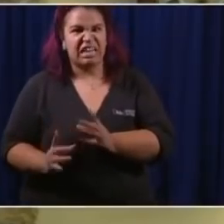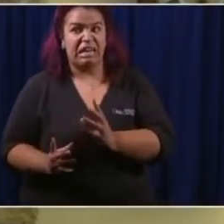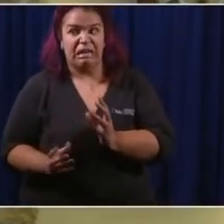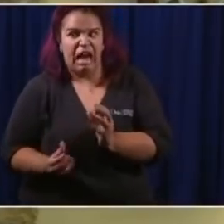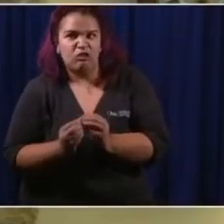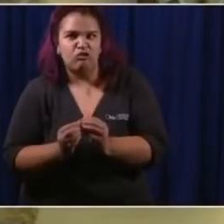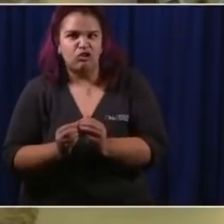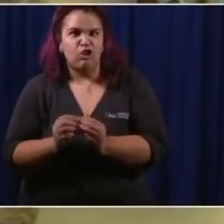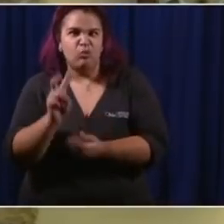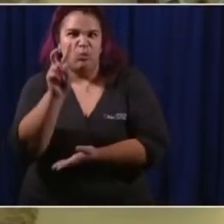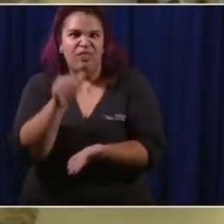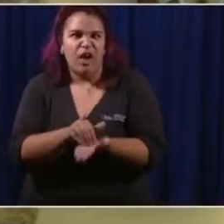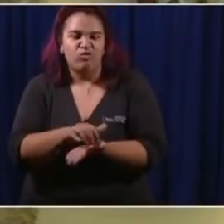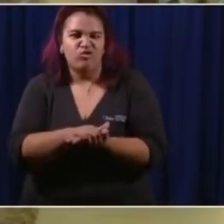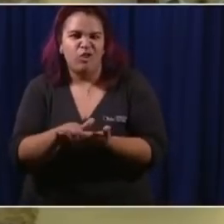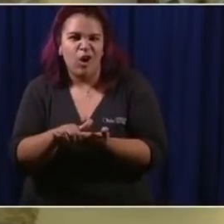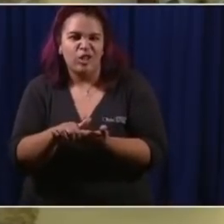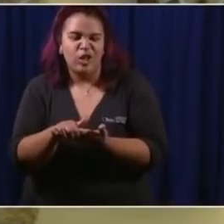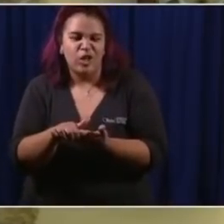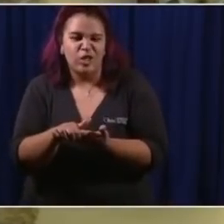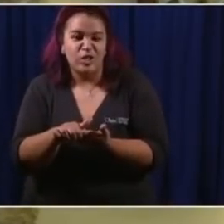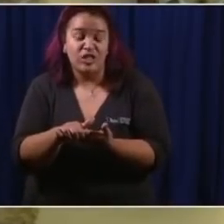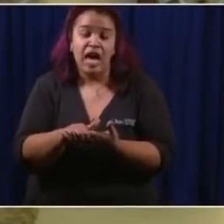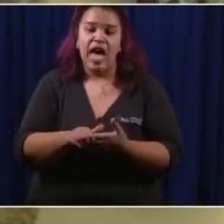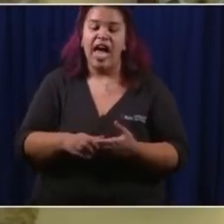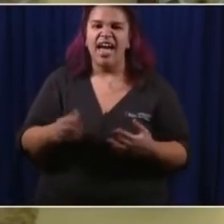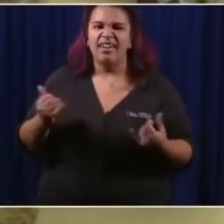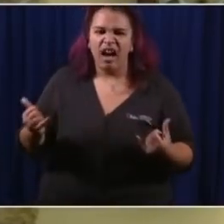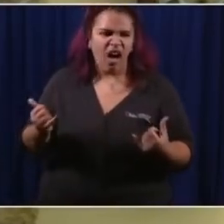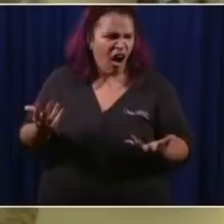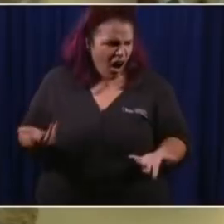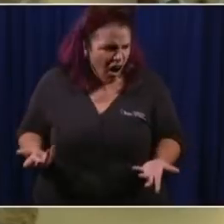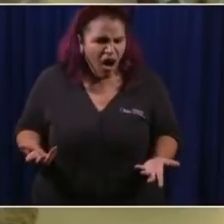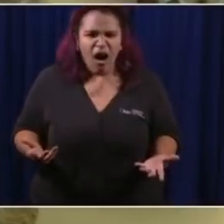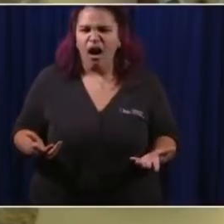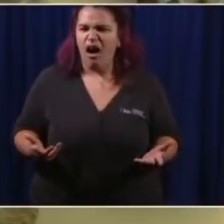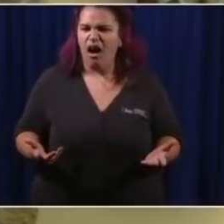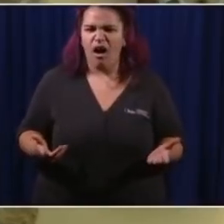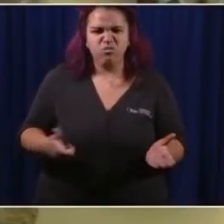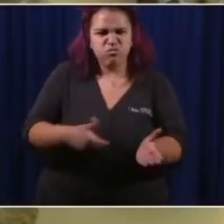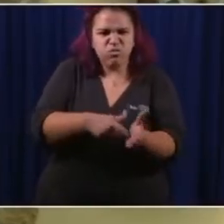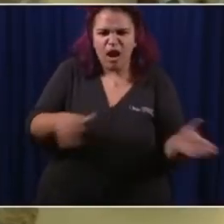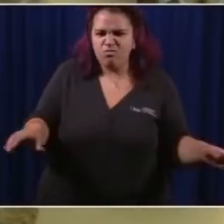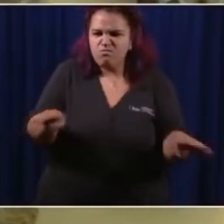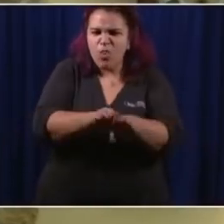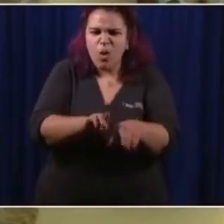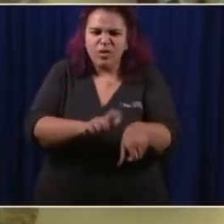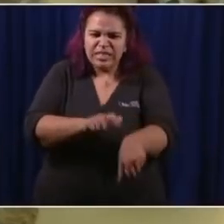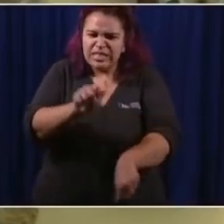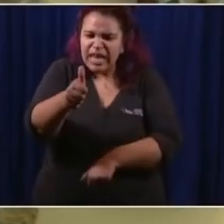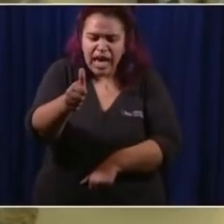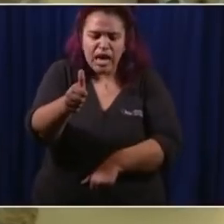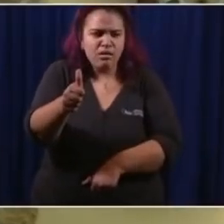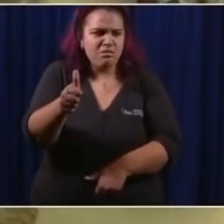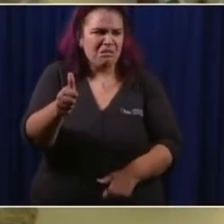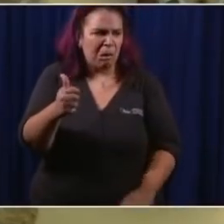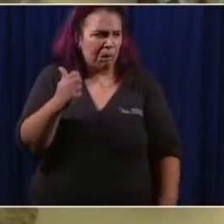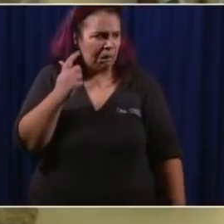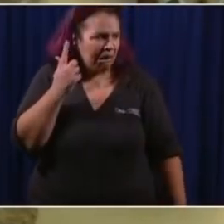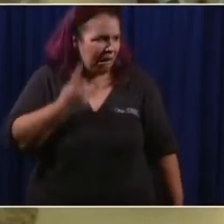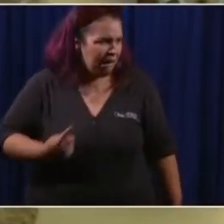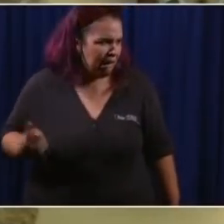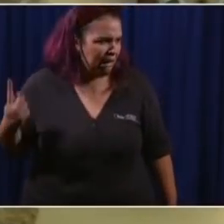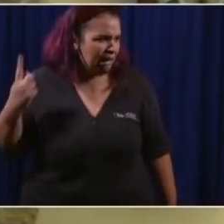Now they're reopened and they can't sell alcohol past 10. They were wondering, because they're all struggling financially, would they be able to get a